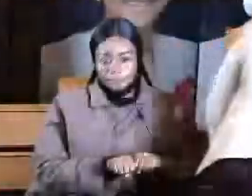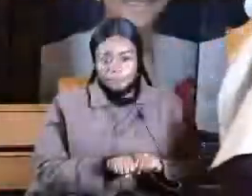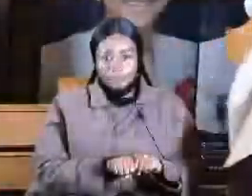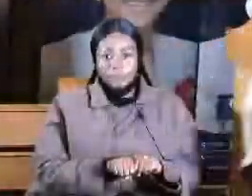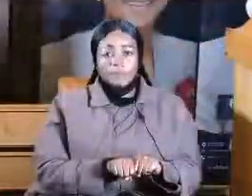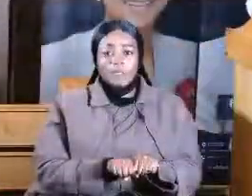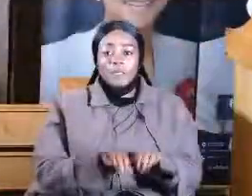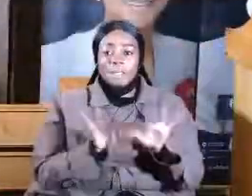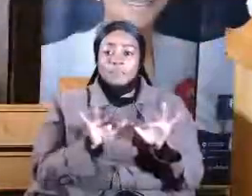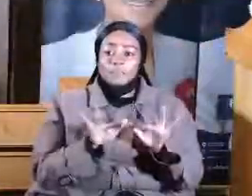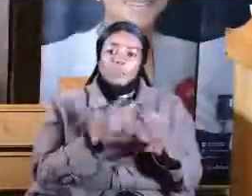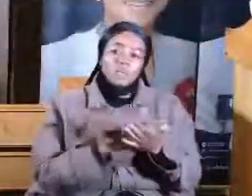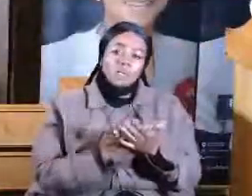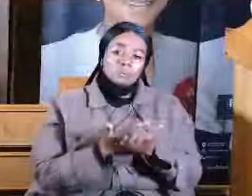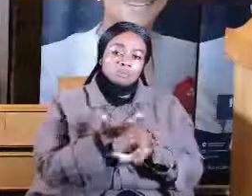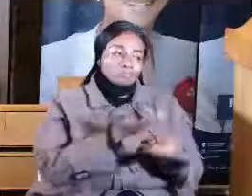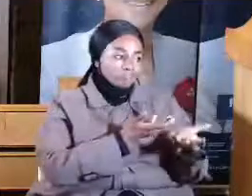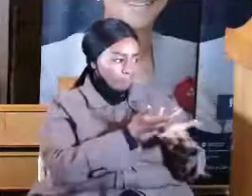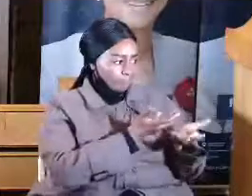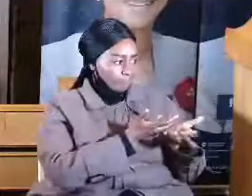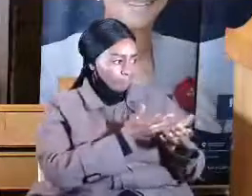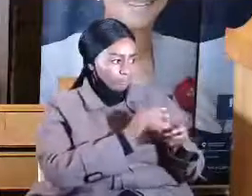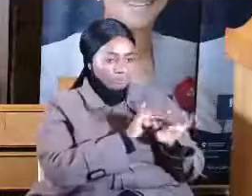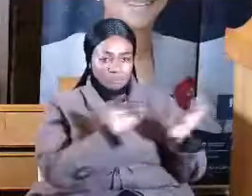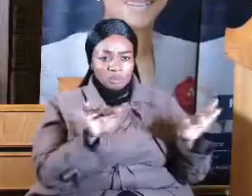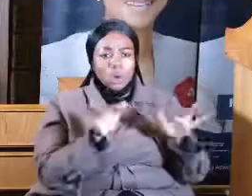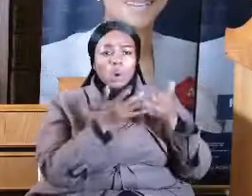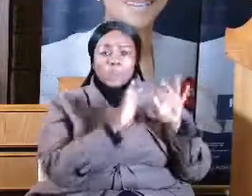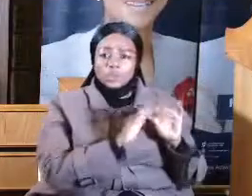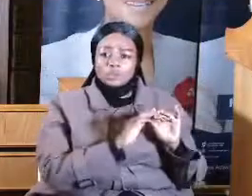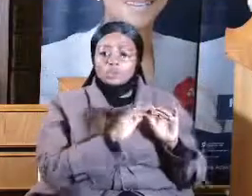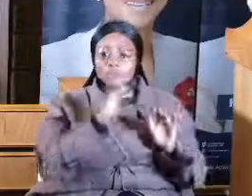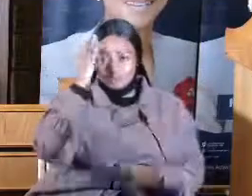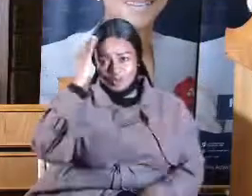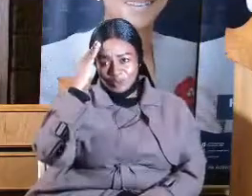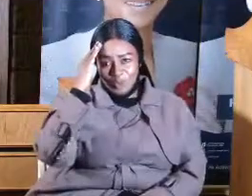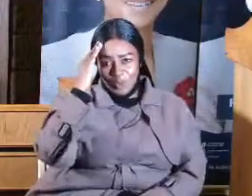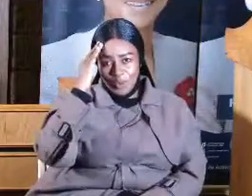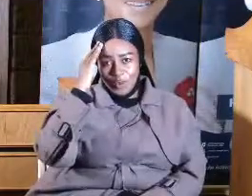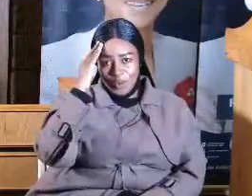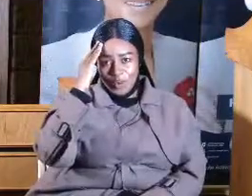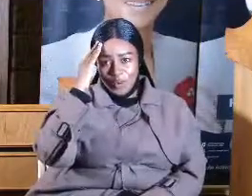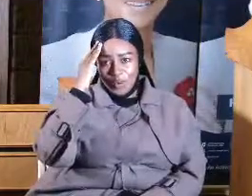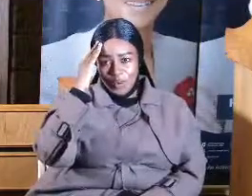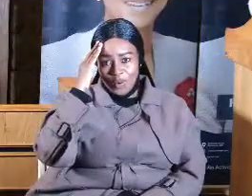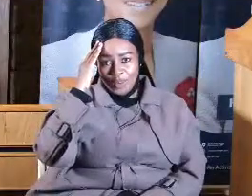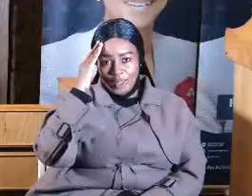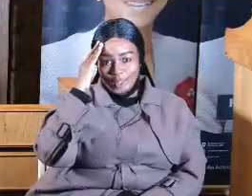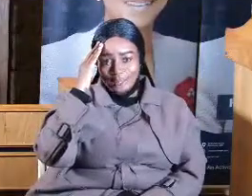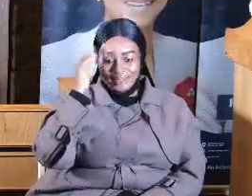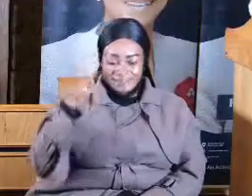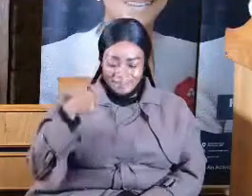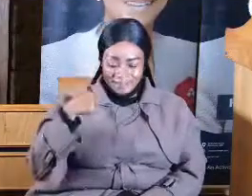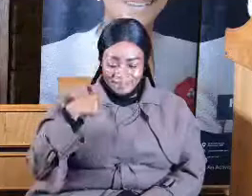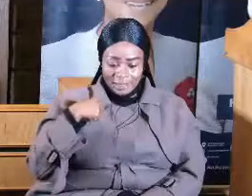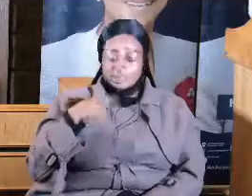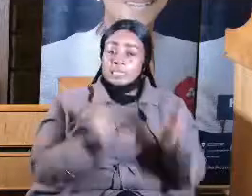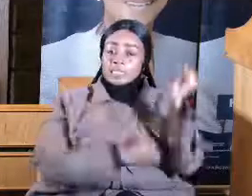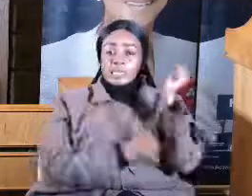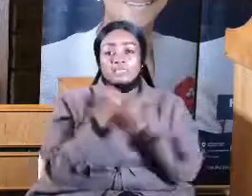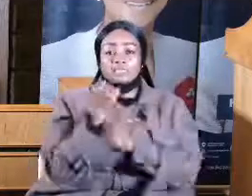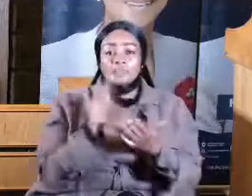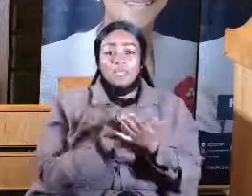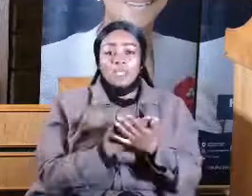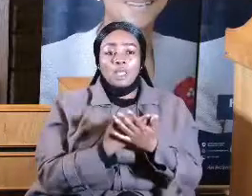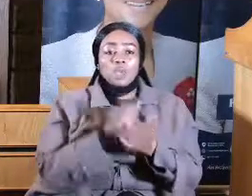able to talk, so that our society must know that there is a people where we can, there is a platform where we can be